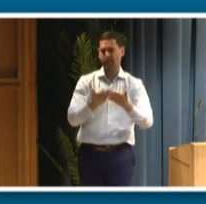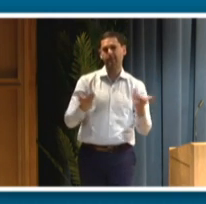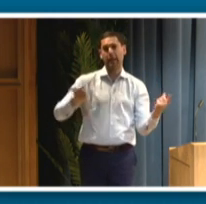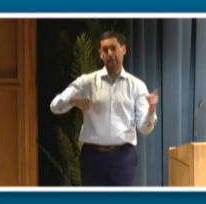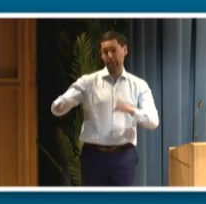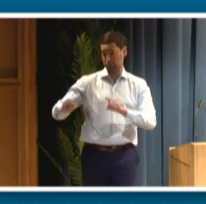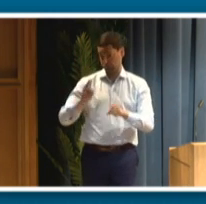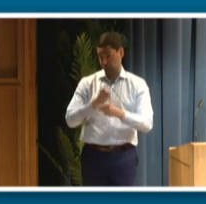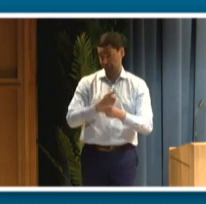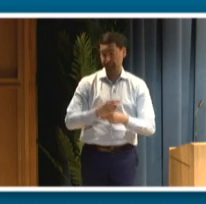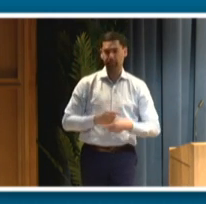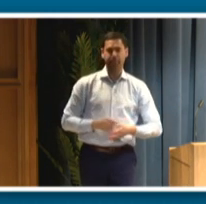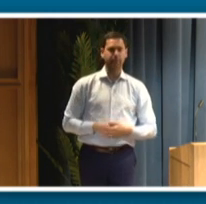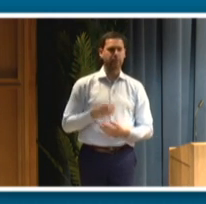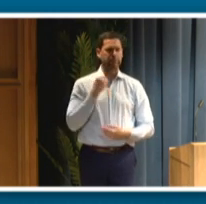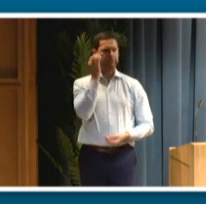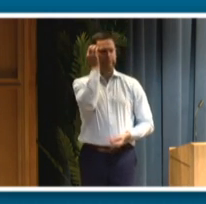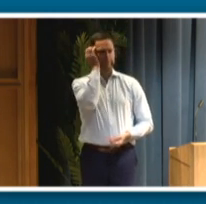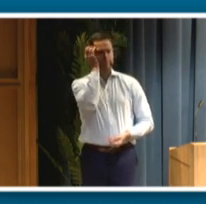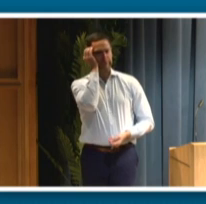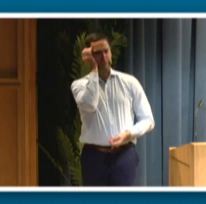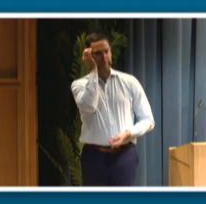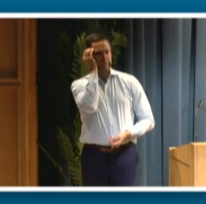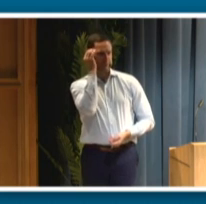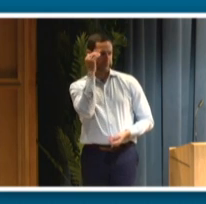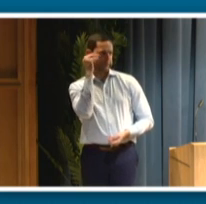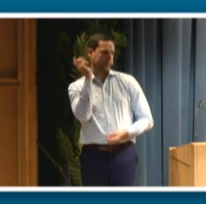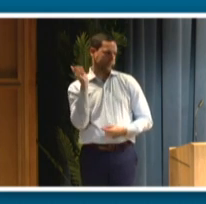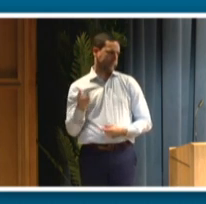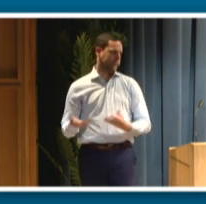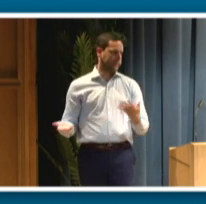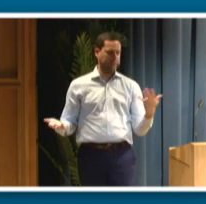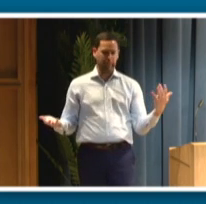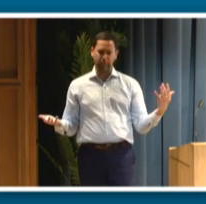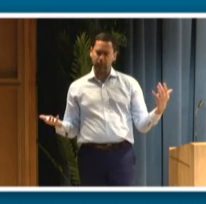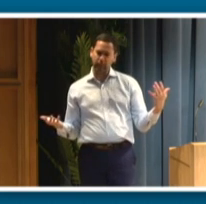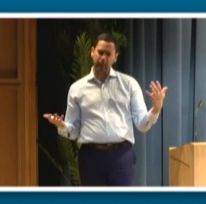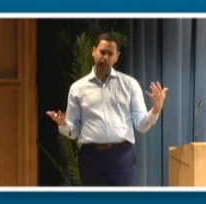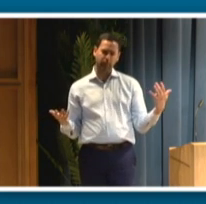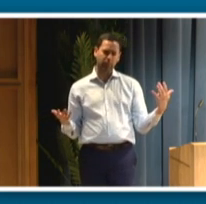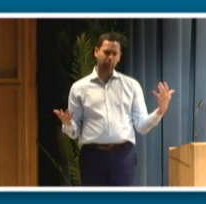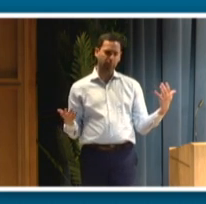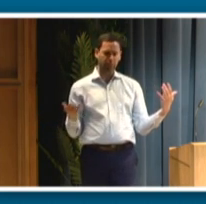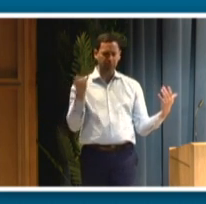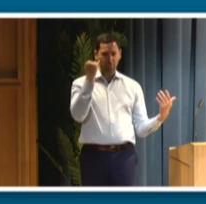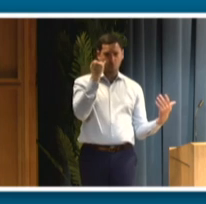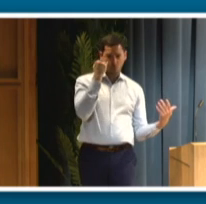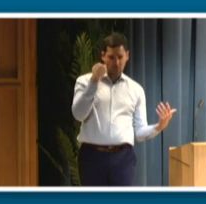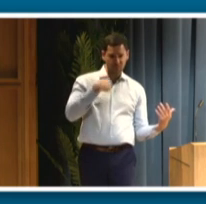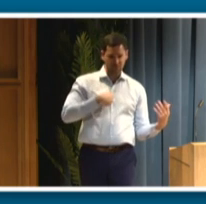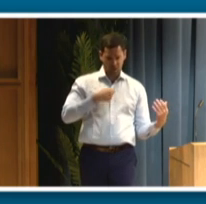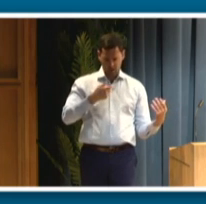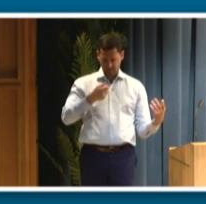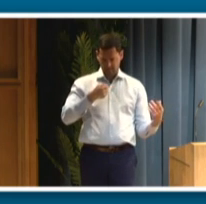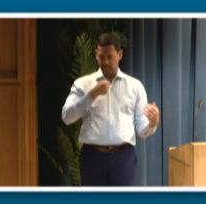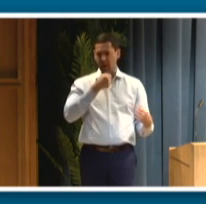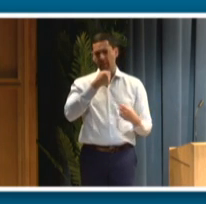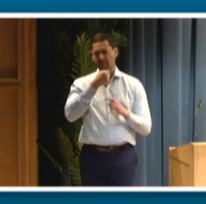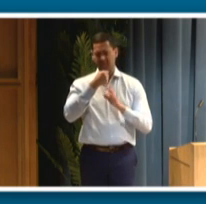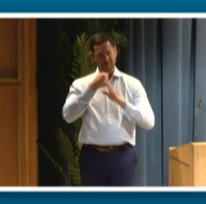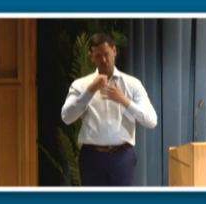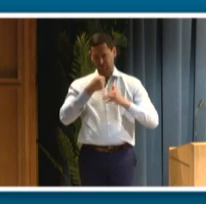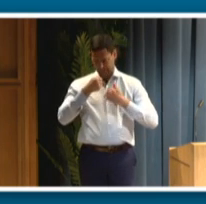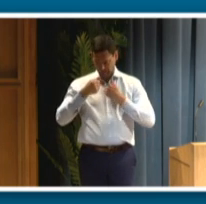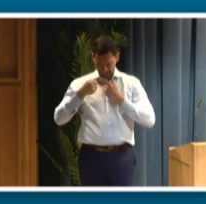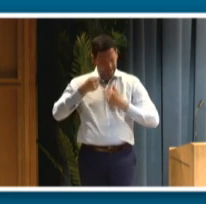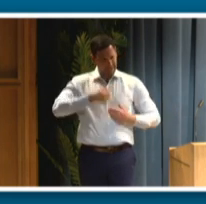And I was thinking to myself, man, I wonder what it would be like to give the microphone to the babies and let them say who they